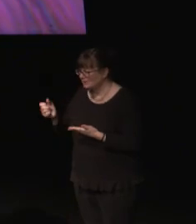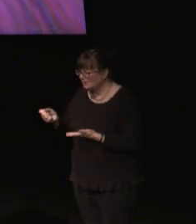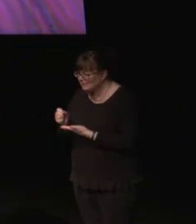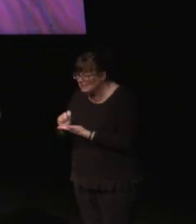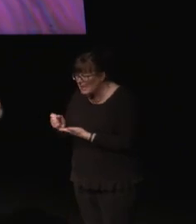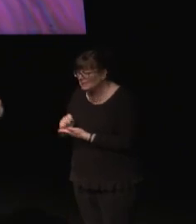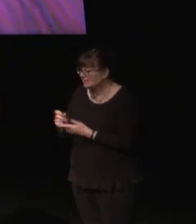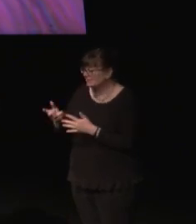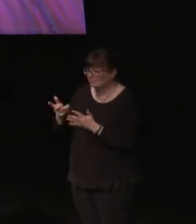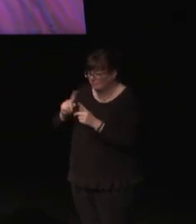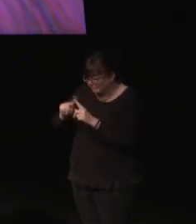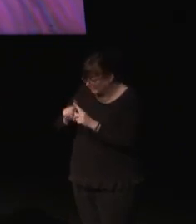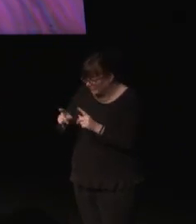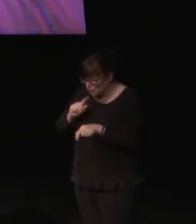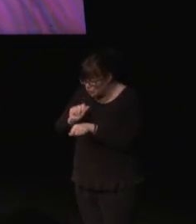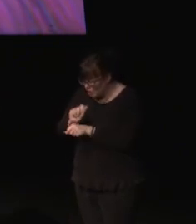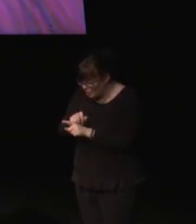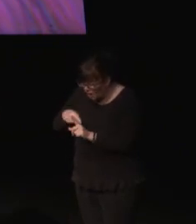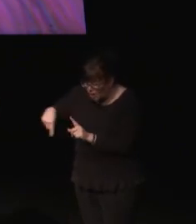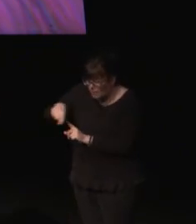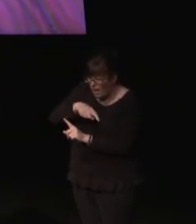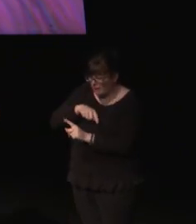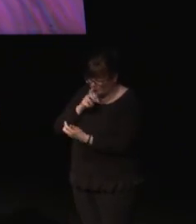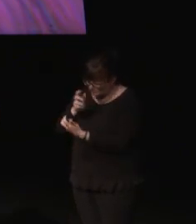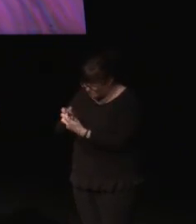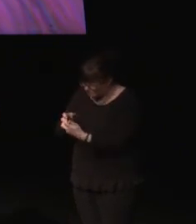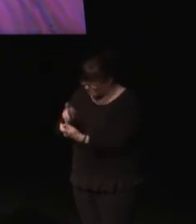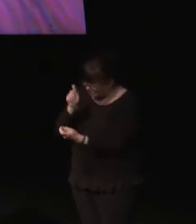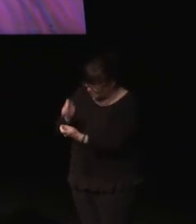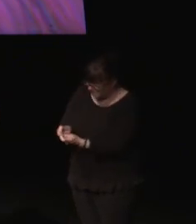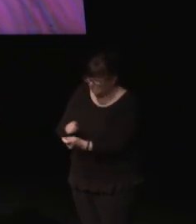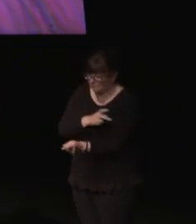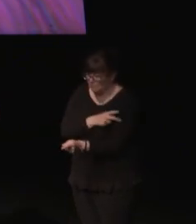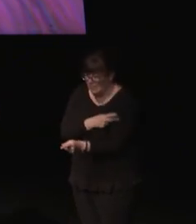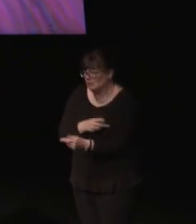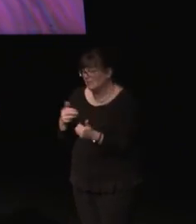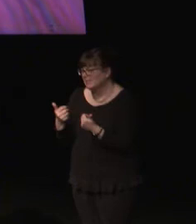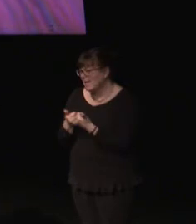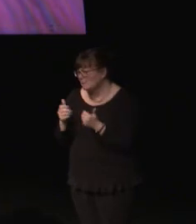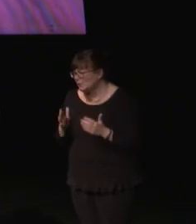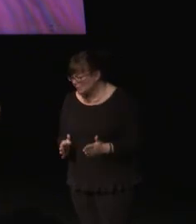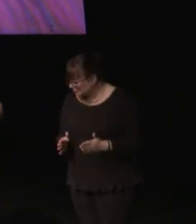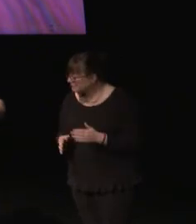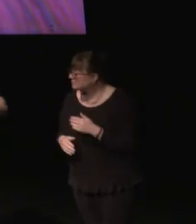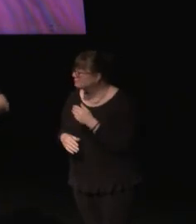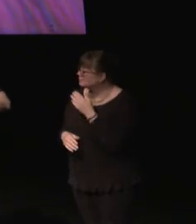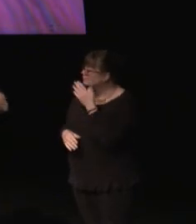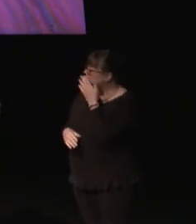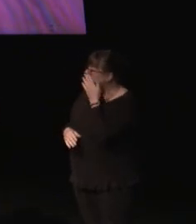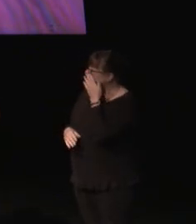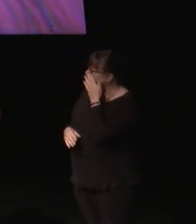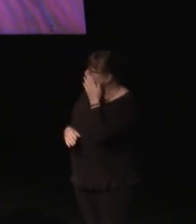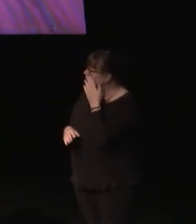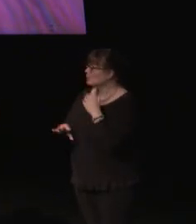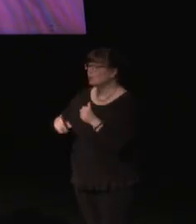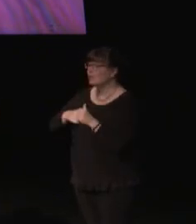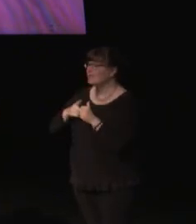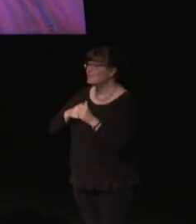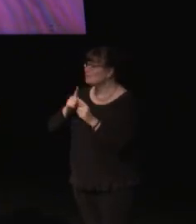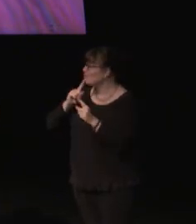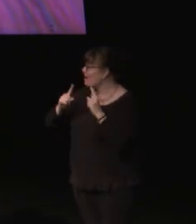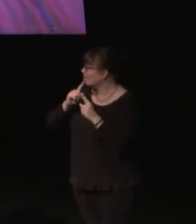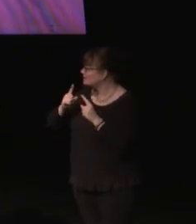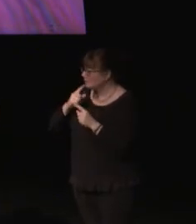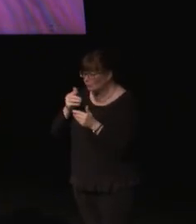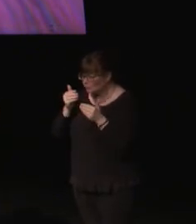just be able to work around a patient or a gamer. And so the kind of initial conversation to be